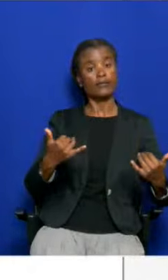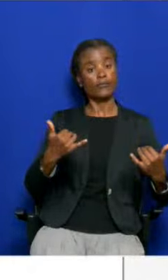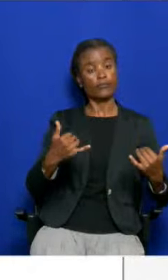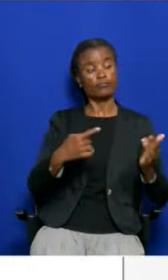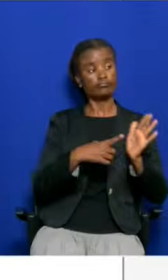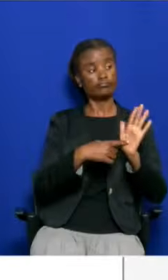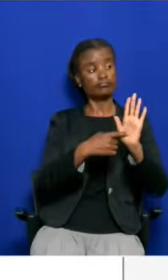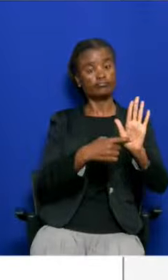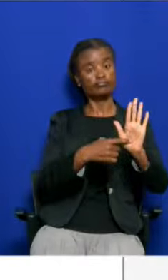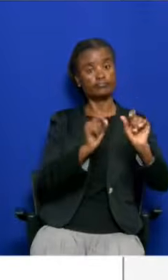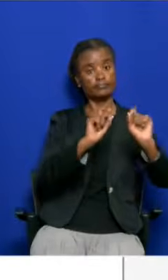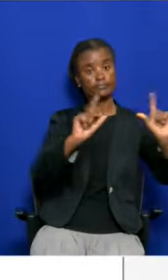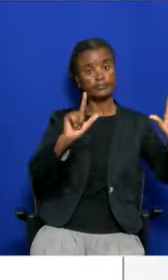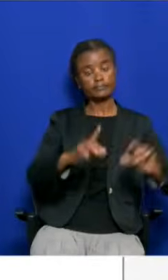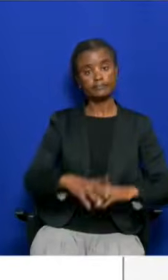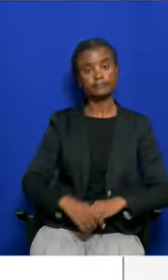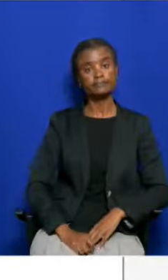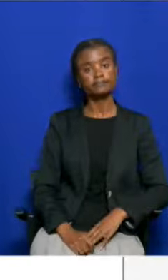Now,